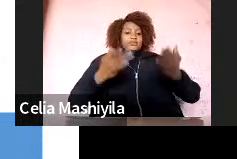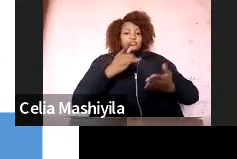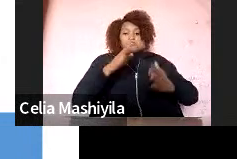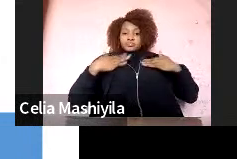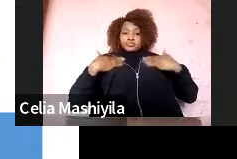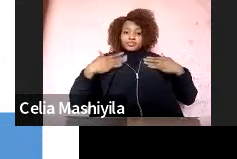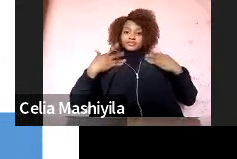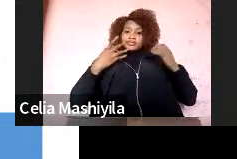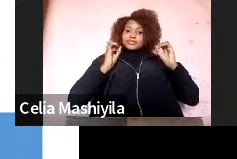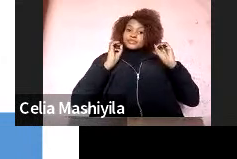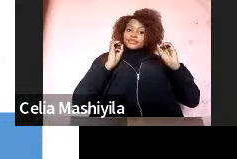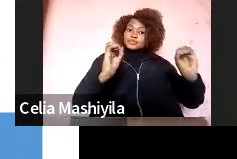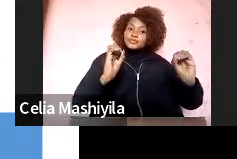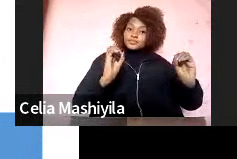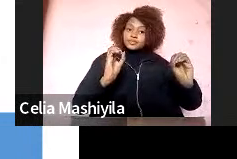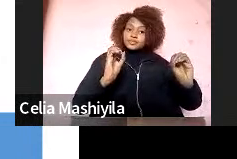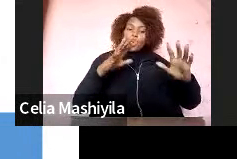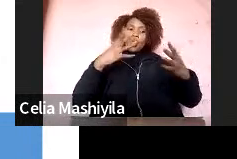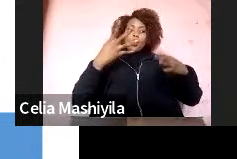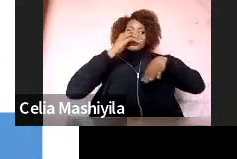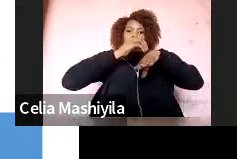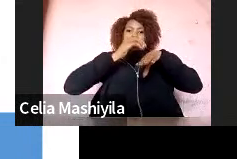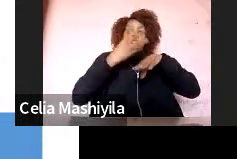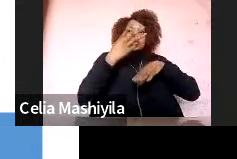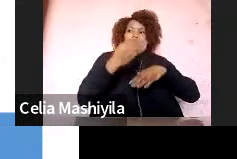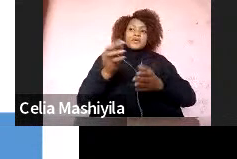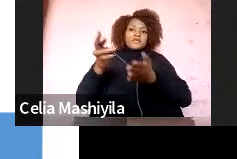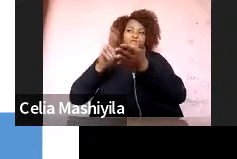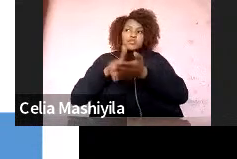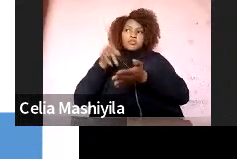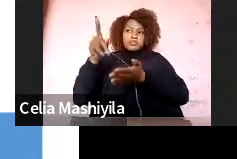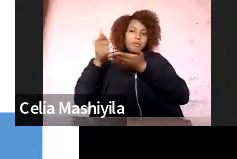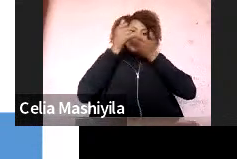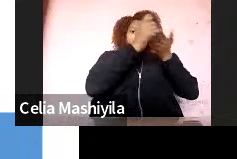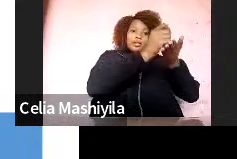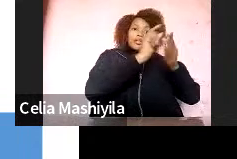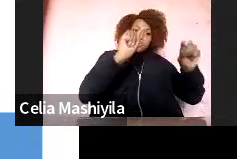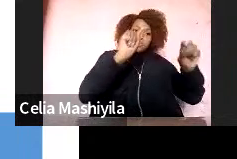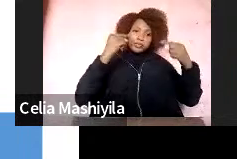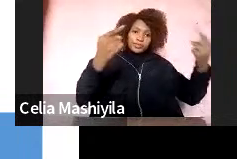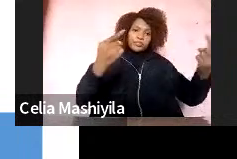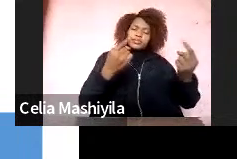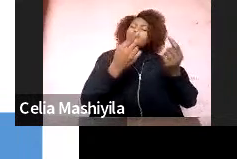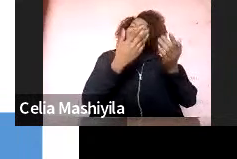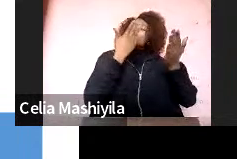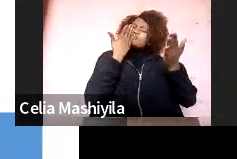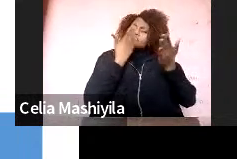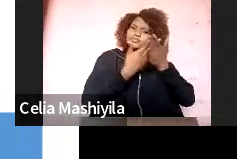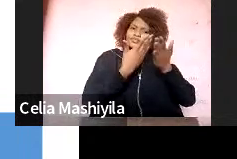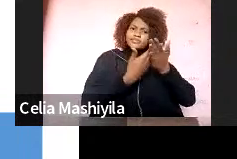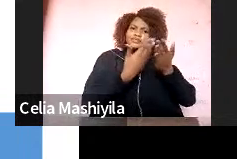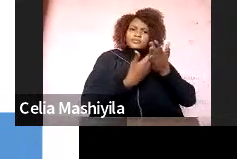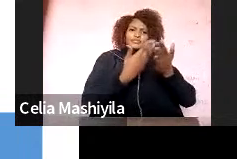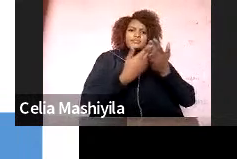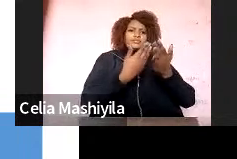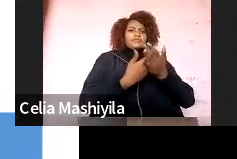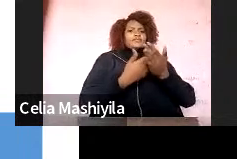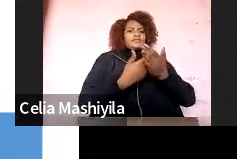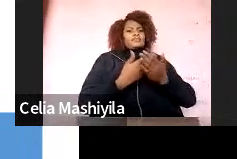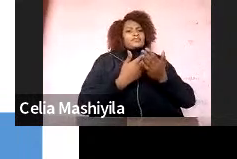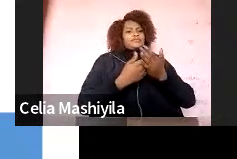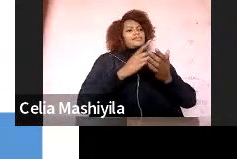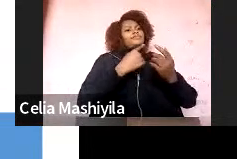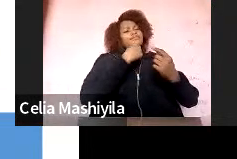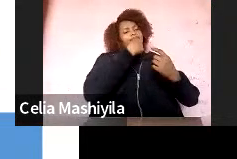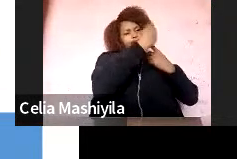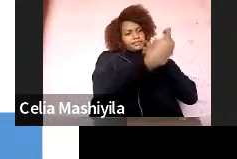we have dealt with, you are welcome to escalate it to an independent body. And then they